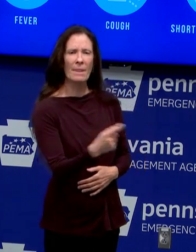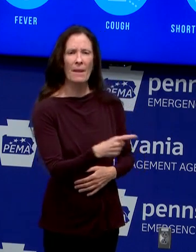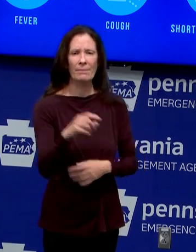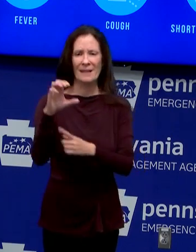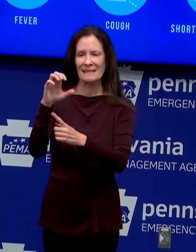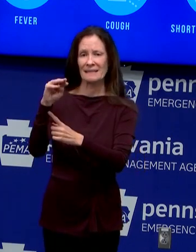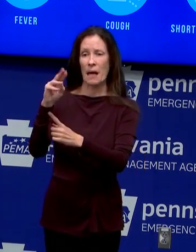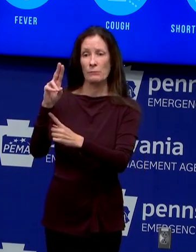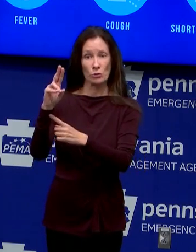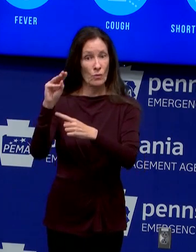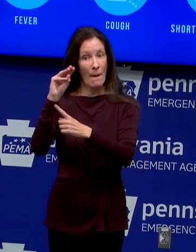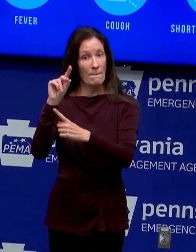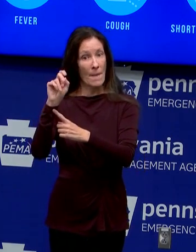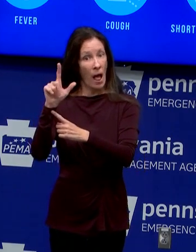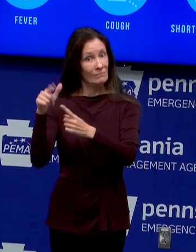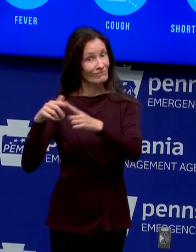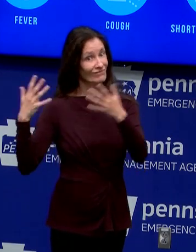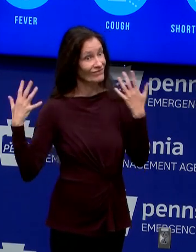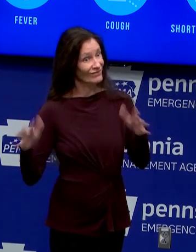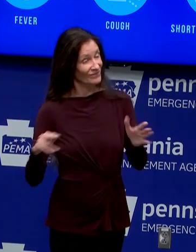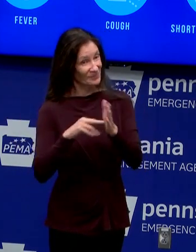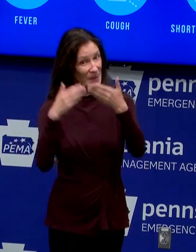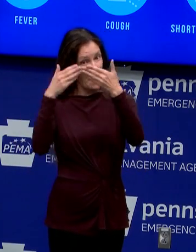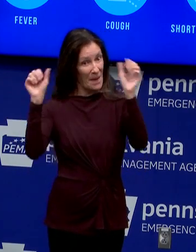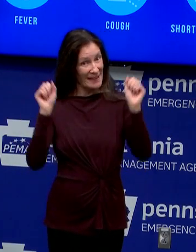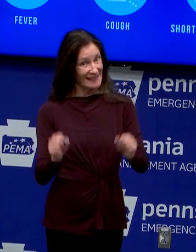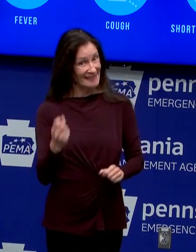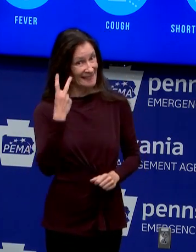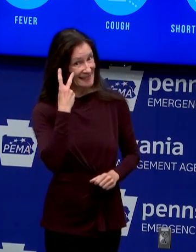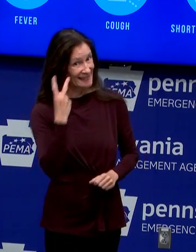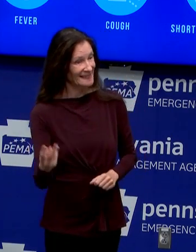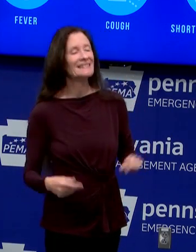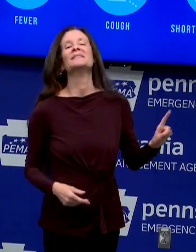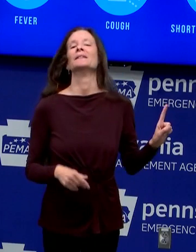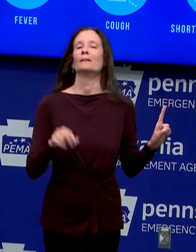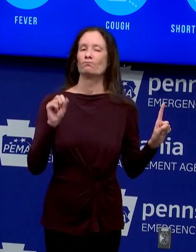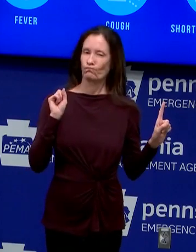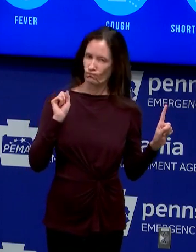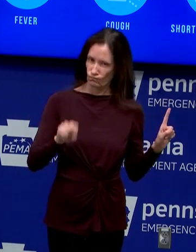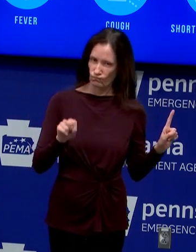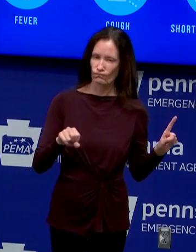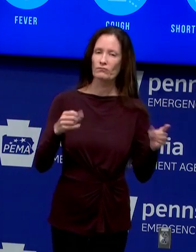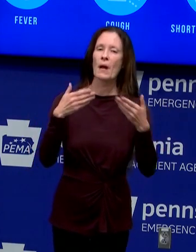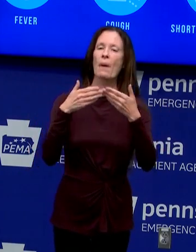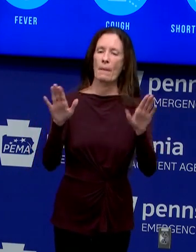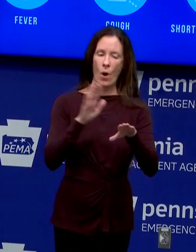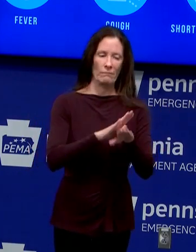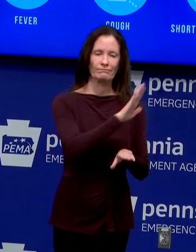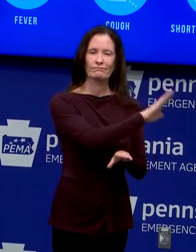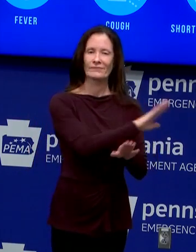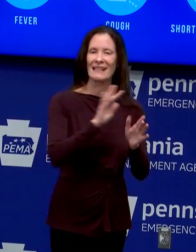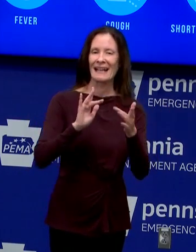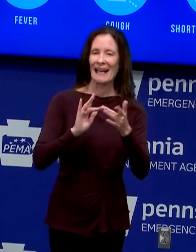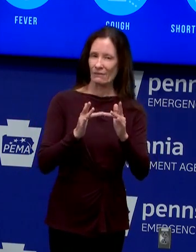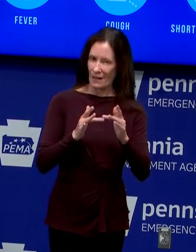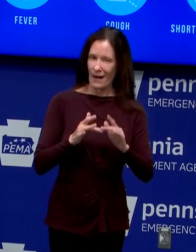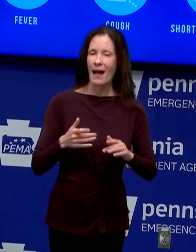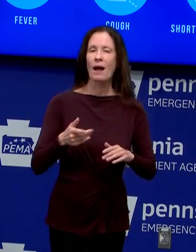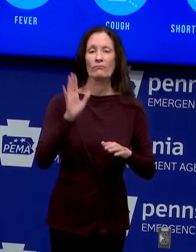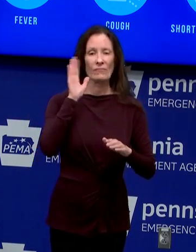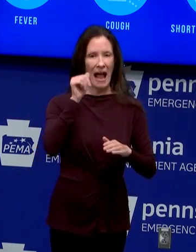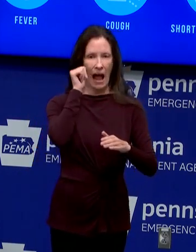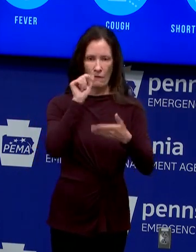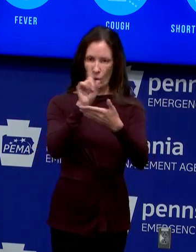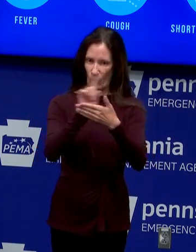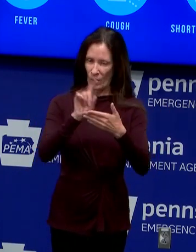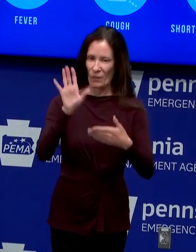The CMU model is public. It's available on our website, and it's not one completion. Actually, they update it every week,